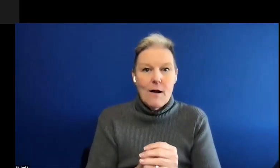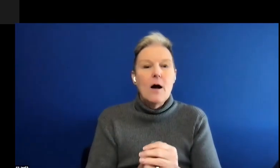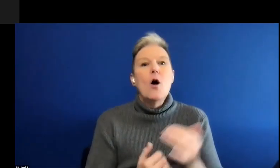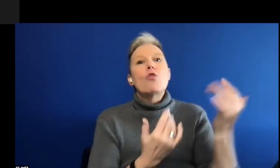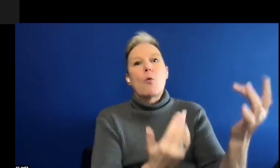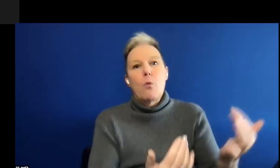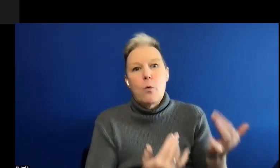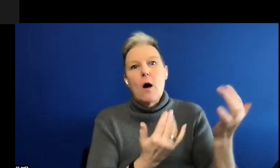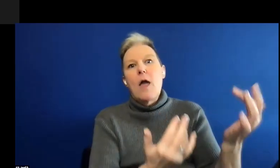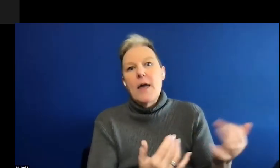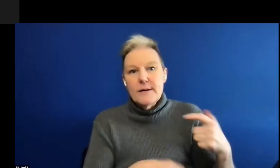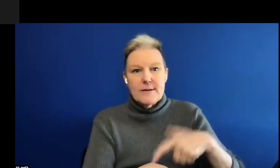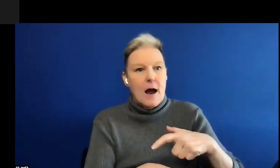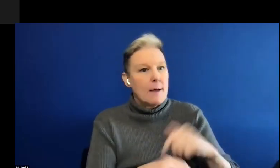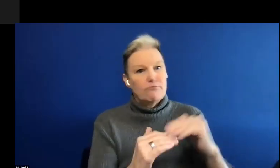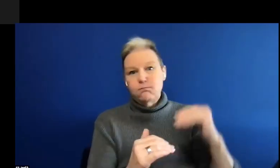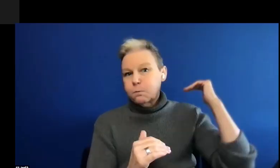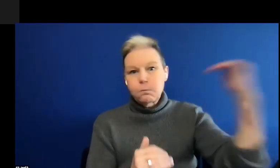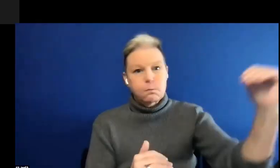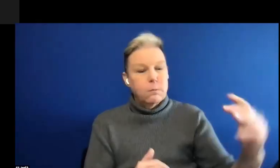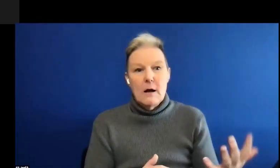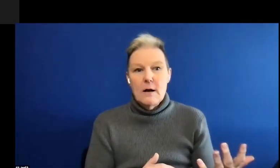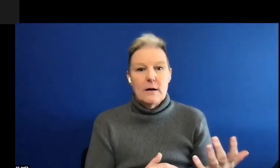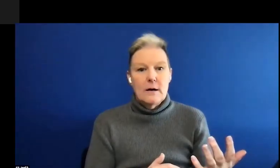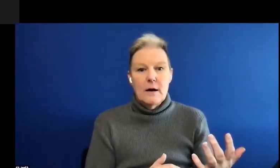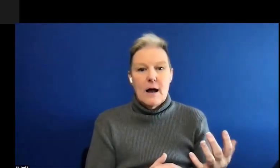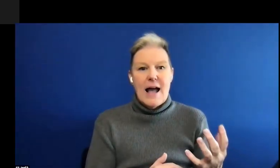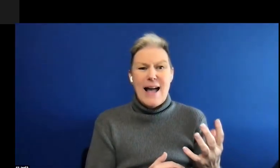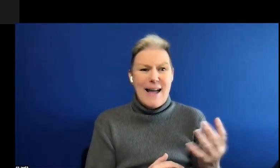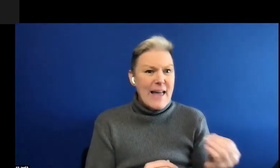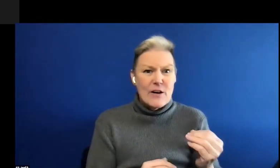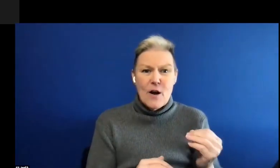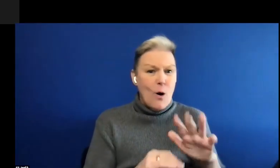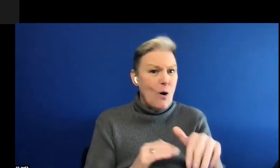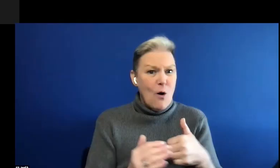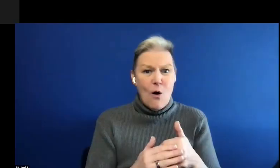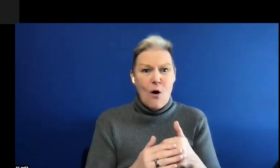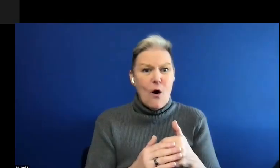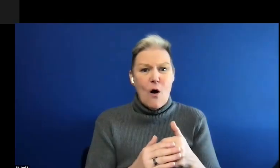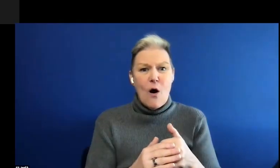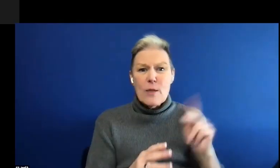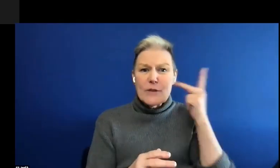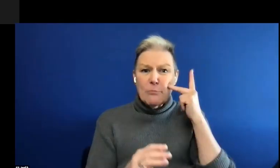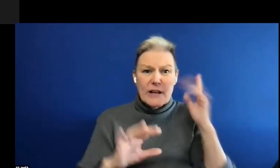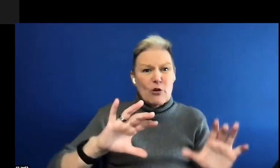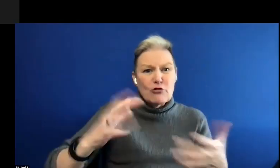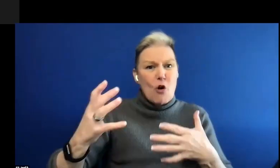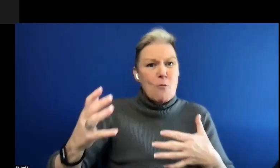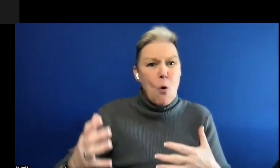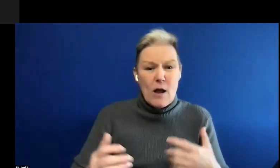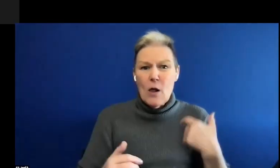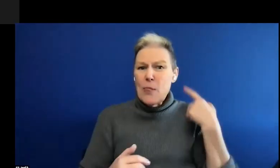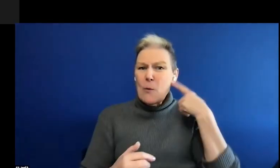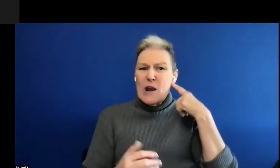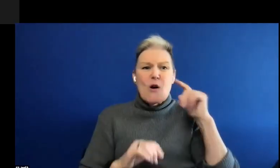The wait times are over excessive, and considering all the political turmoil we hear from people talking